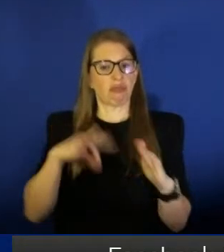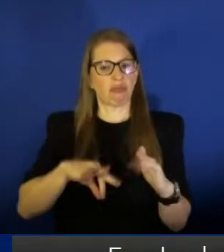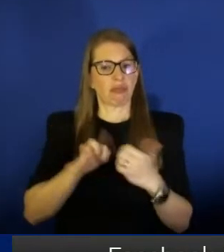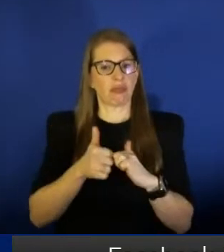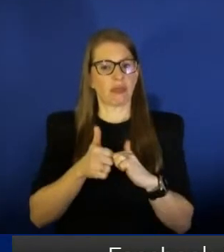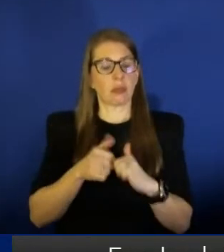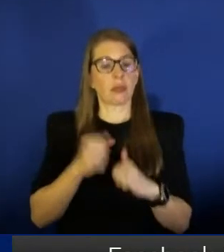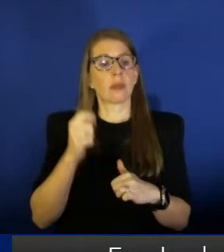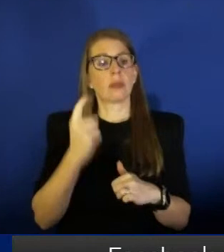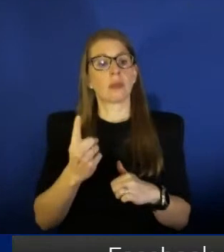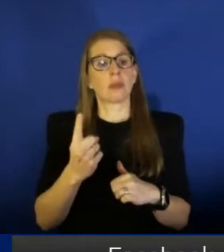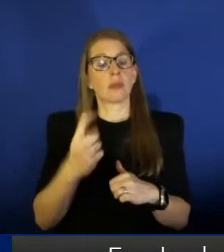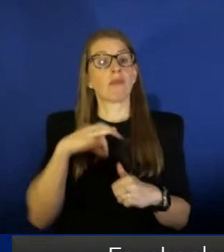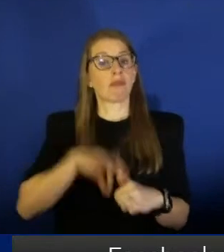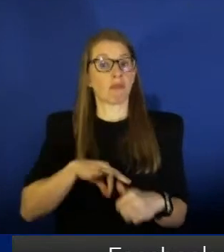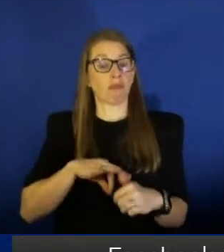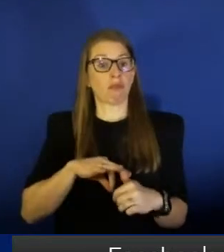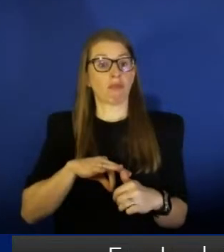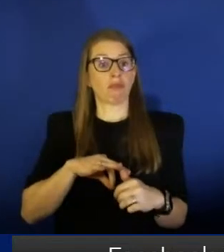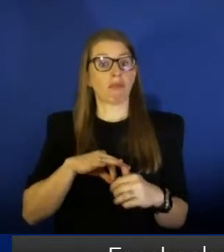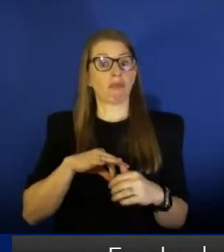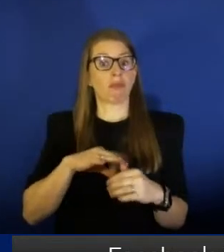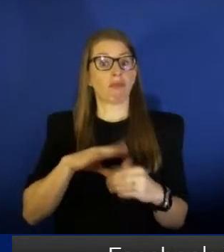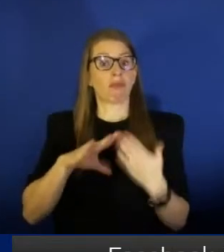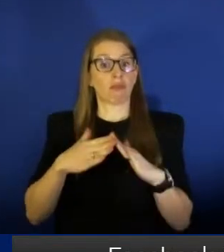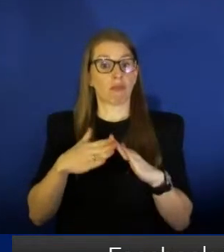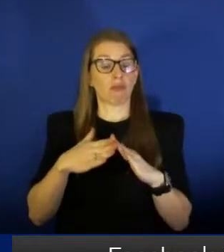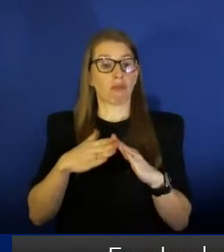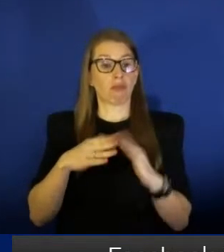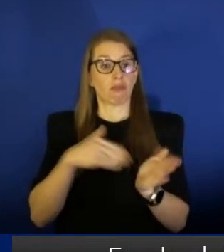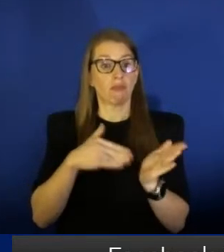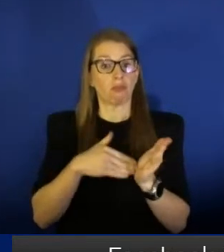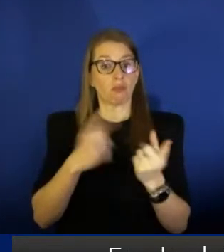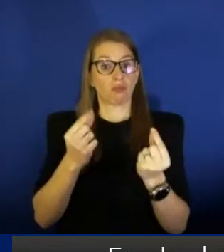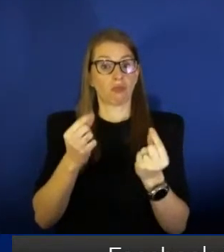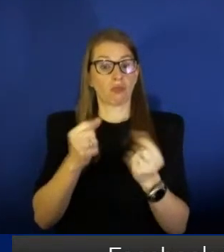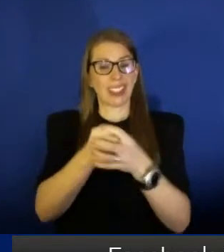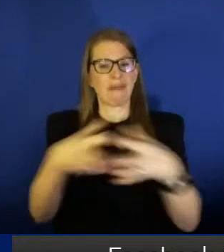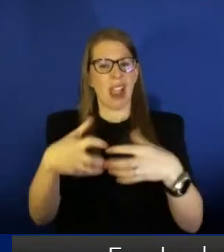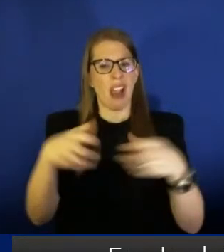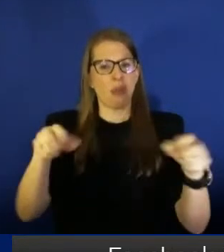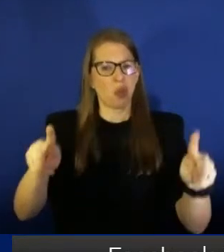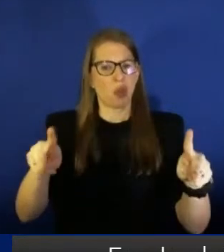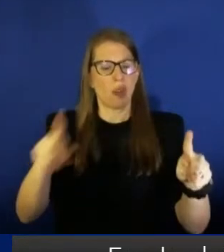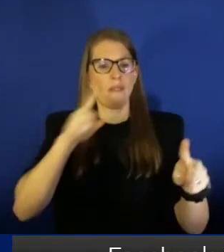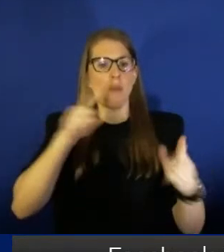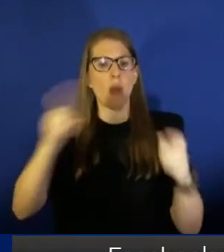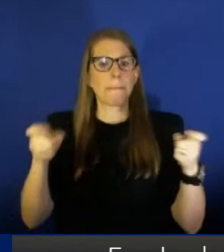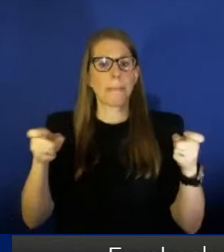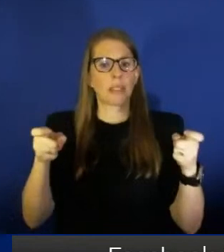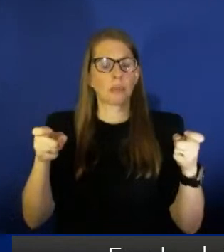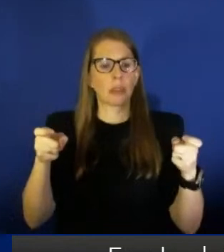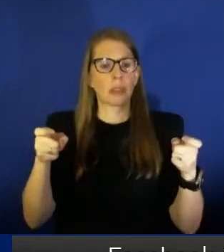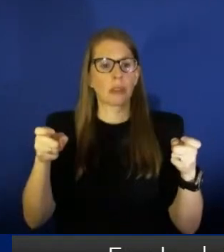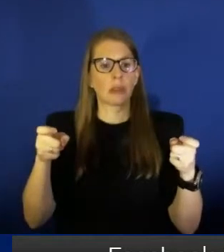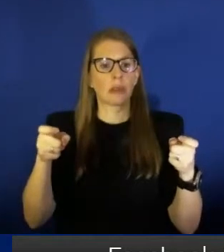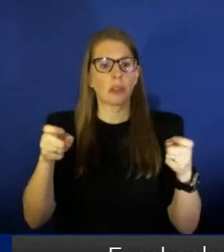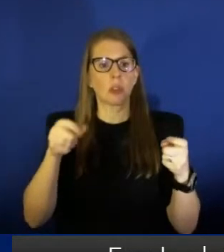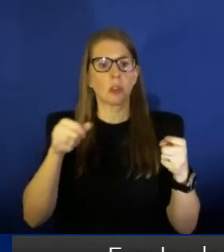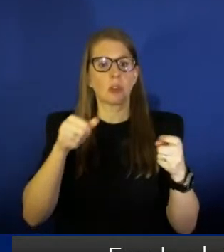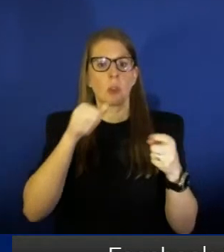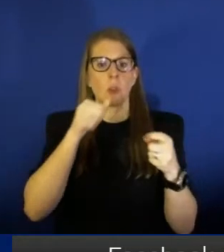that the center will be doing is to expand the opportunities for the management of chronic disease